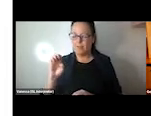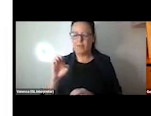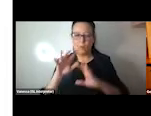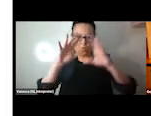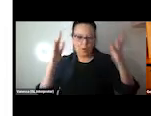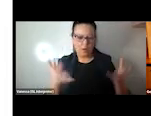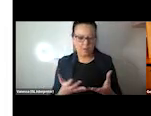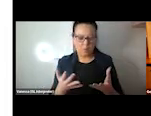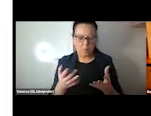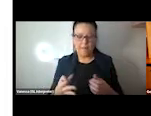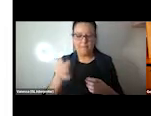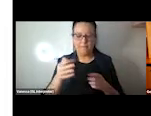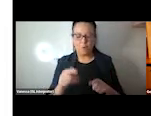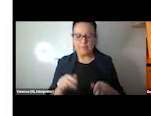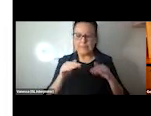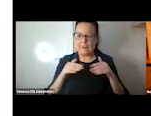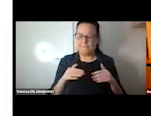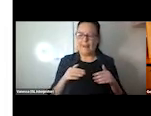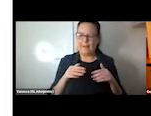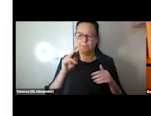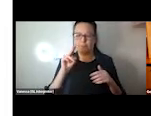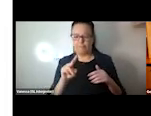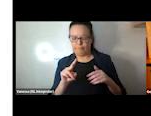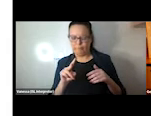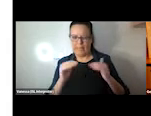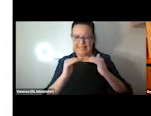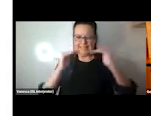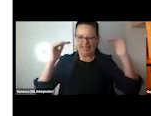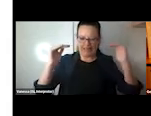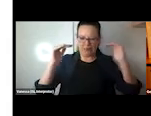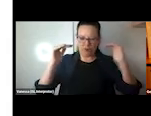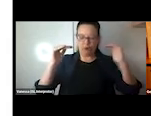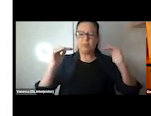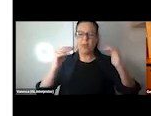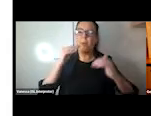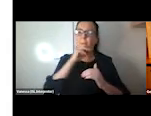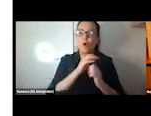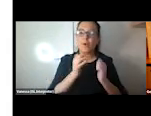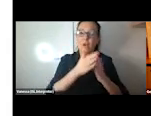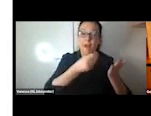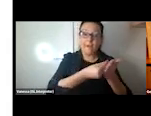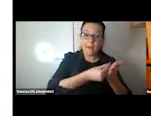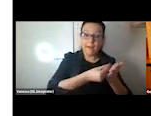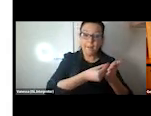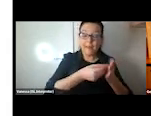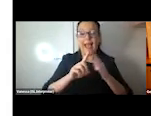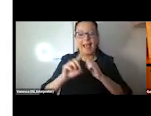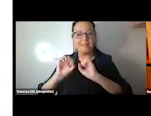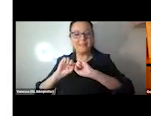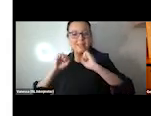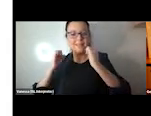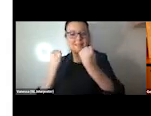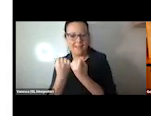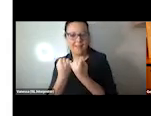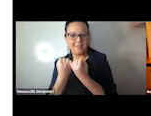standards are very important both for our economy and for our society. And indeed, that reflects the